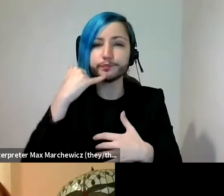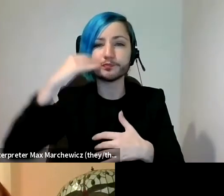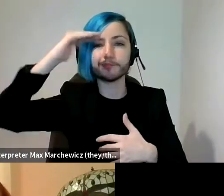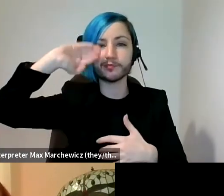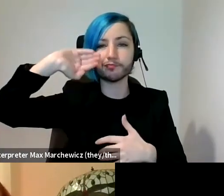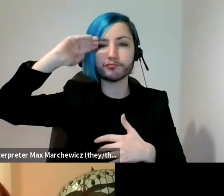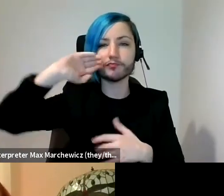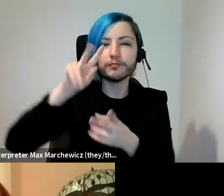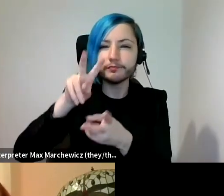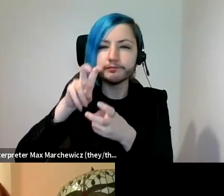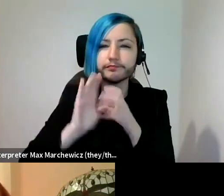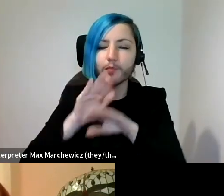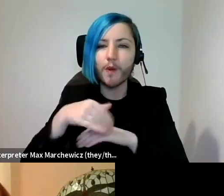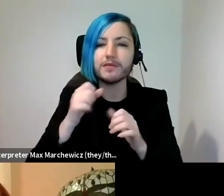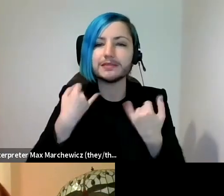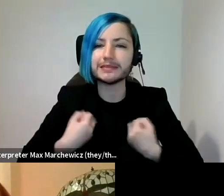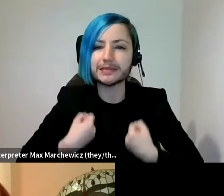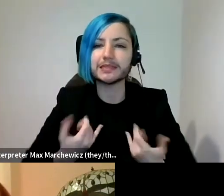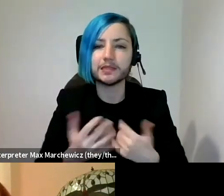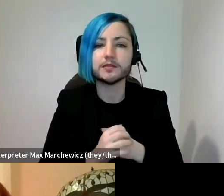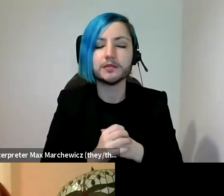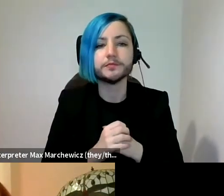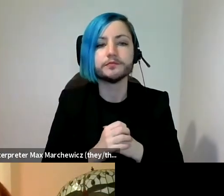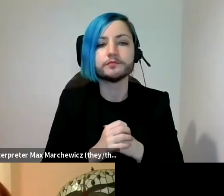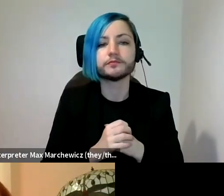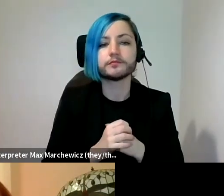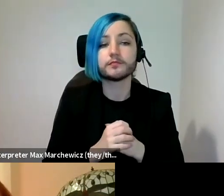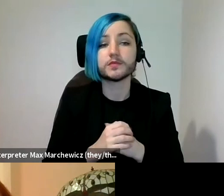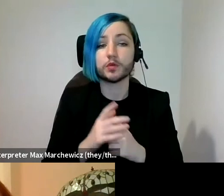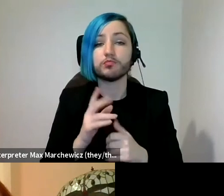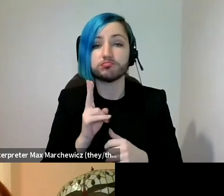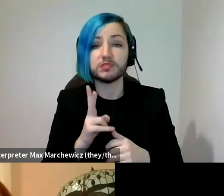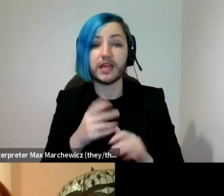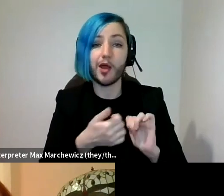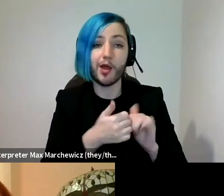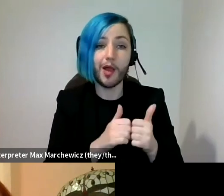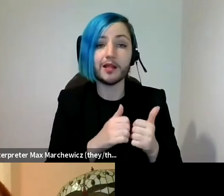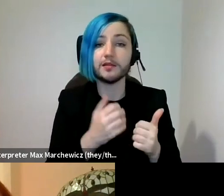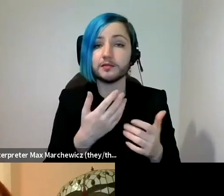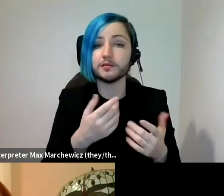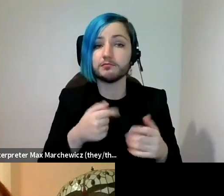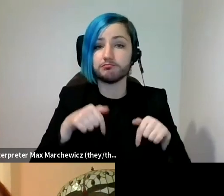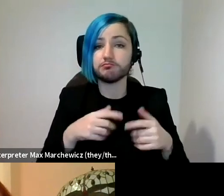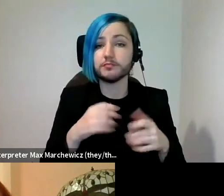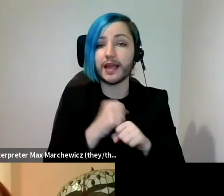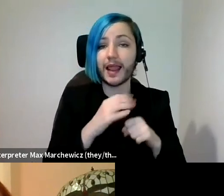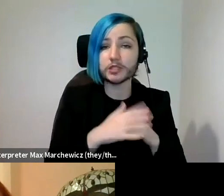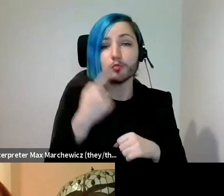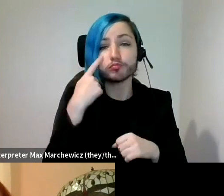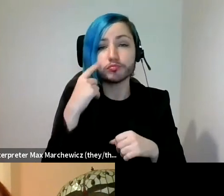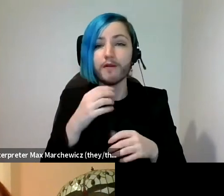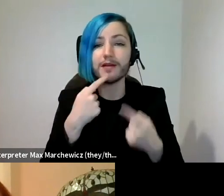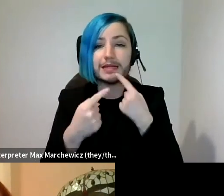for diseases. And actually, it's one of my colleagues in Glasgow, Seong Heng, who works on data analysis techniques, has